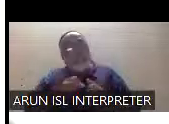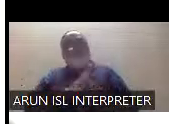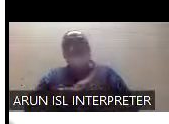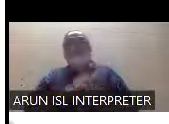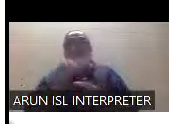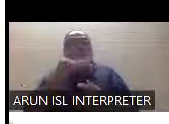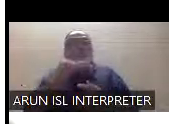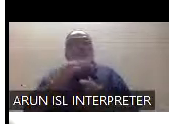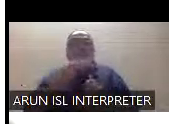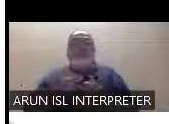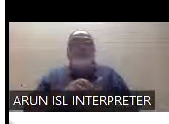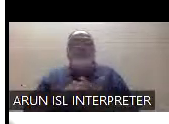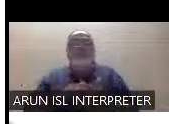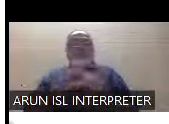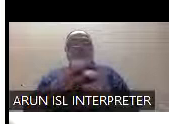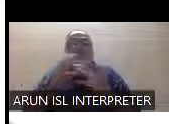as a medium of communication.